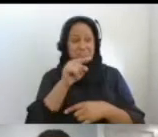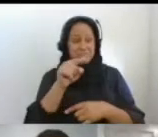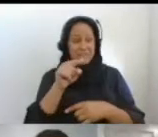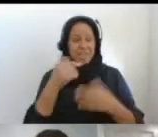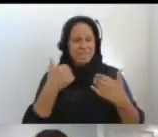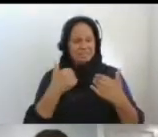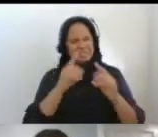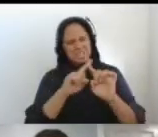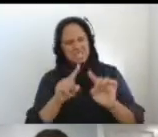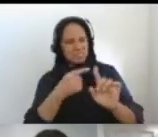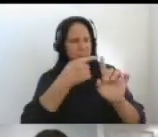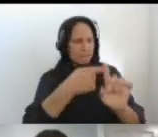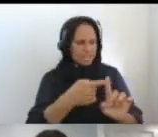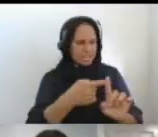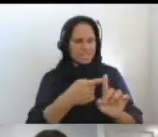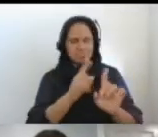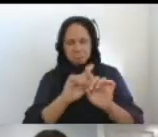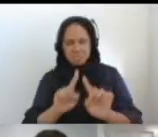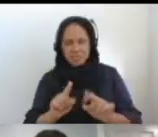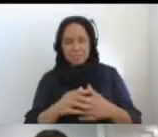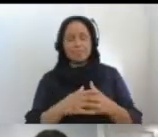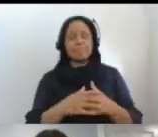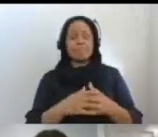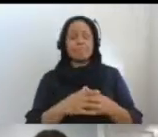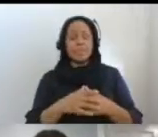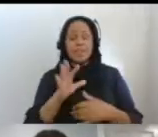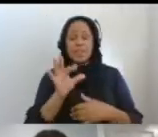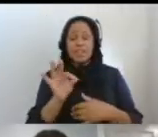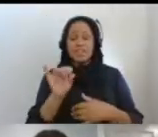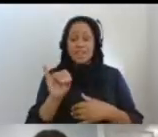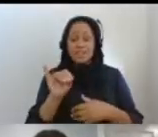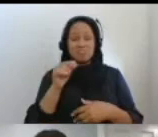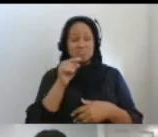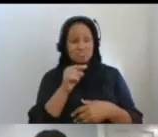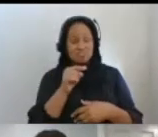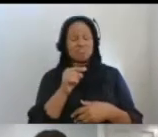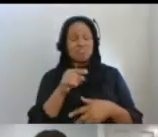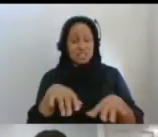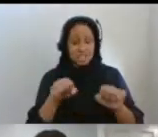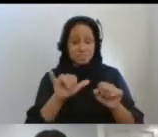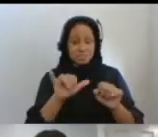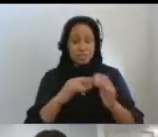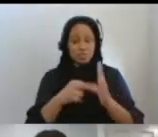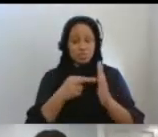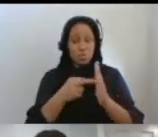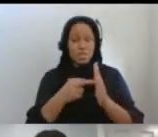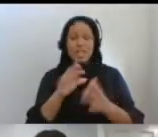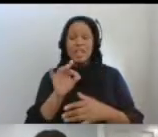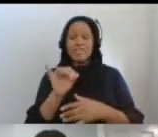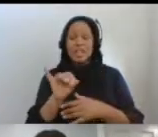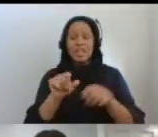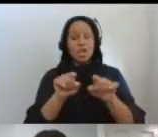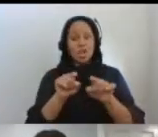appeals to them. So the FI plays that role. The FI also is responsible for paying